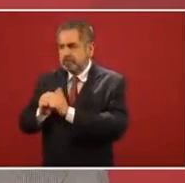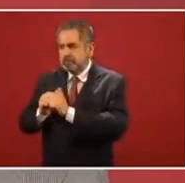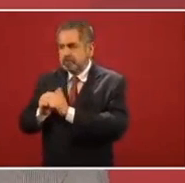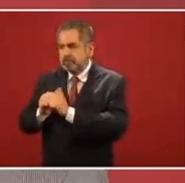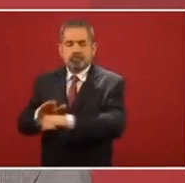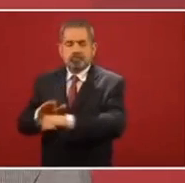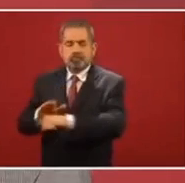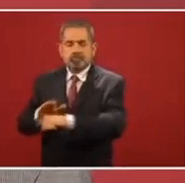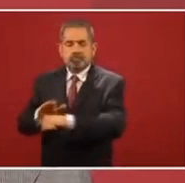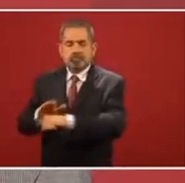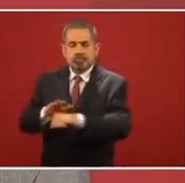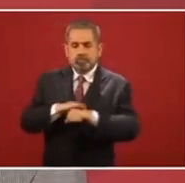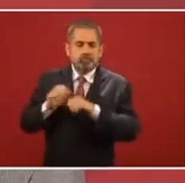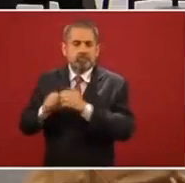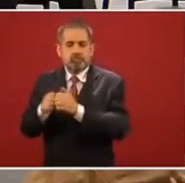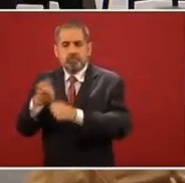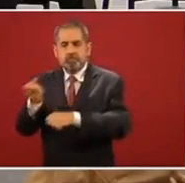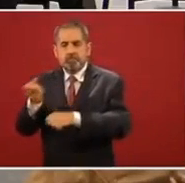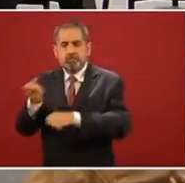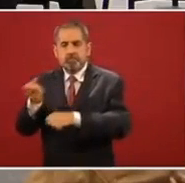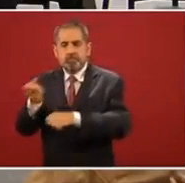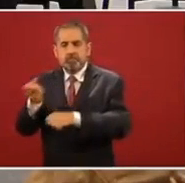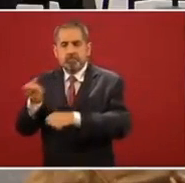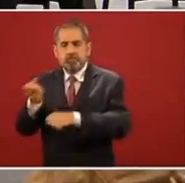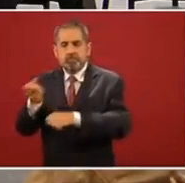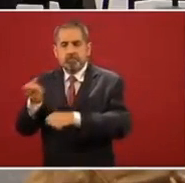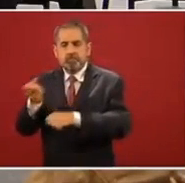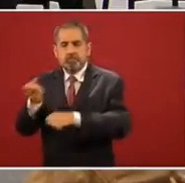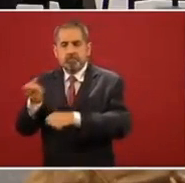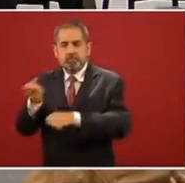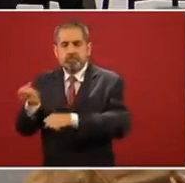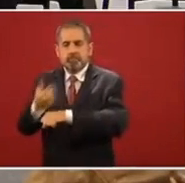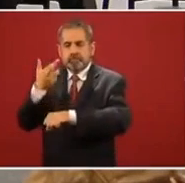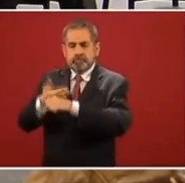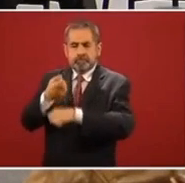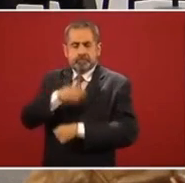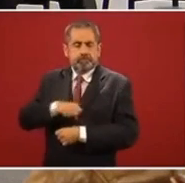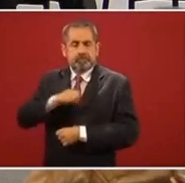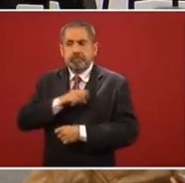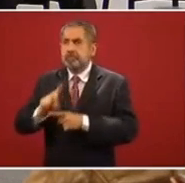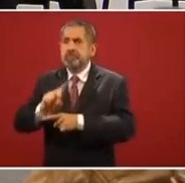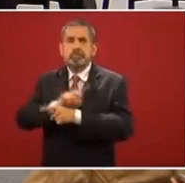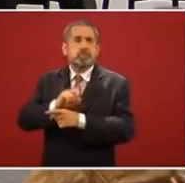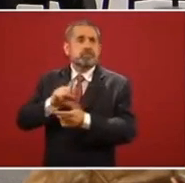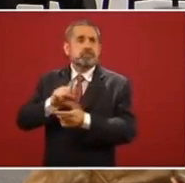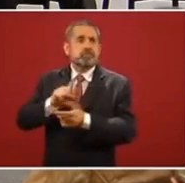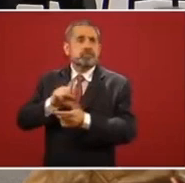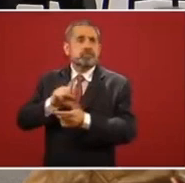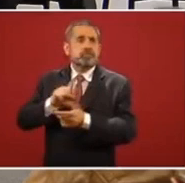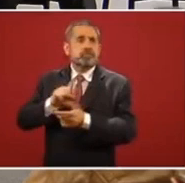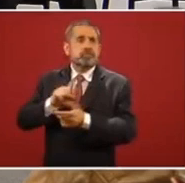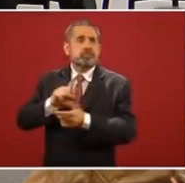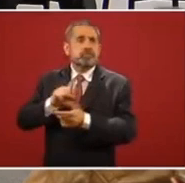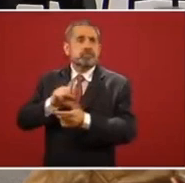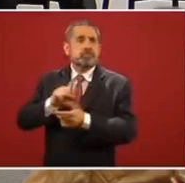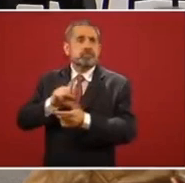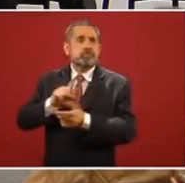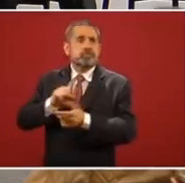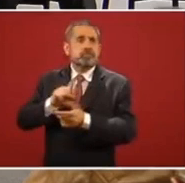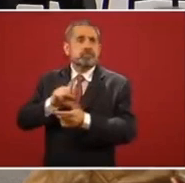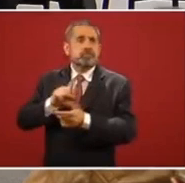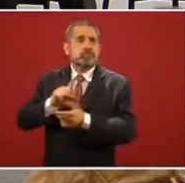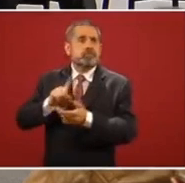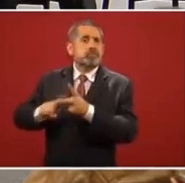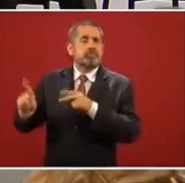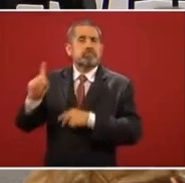called together del secretario de Salud by the Secretary of Health desde el 30 de enero since the January